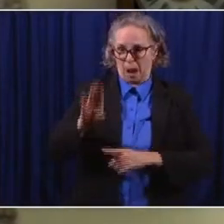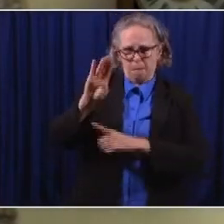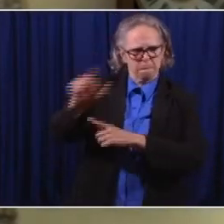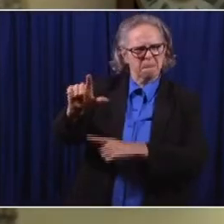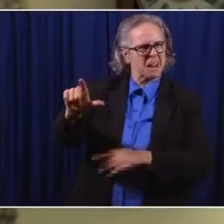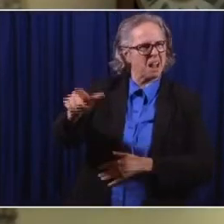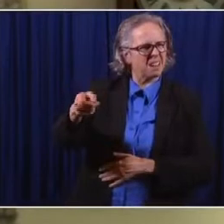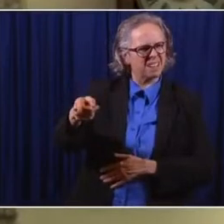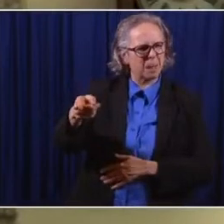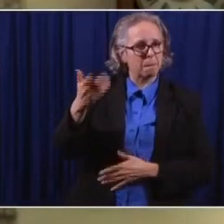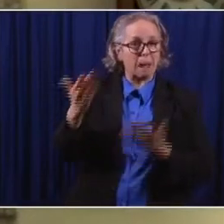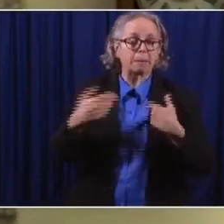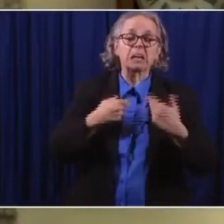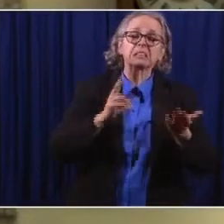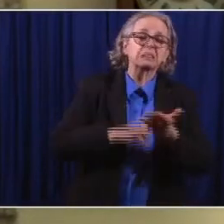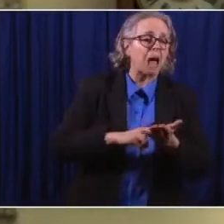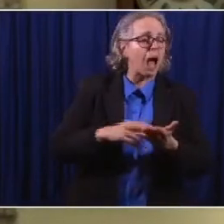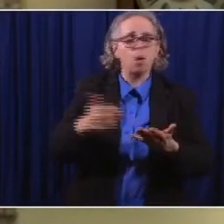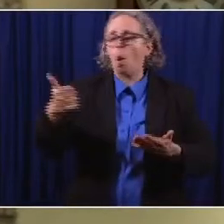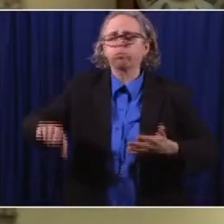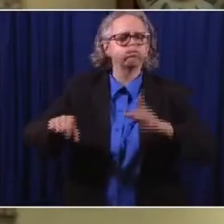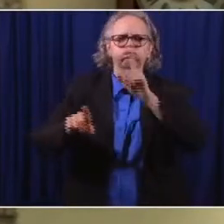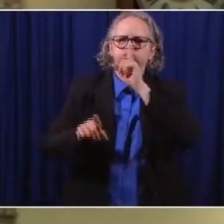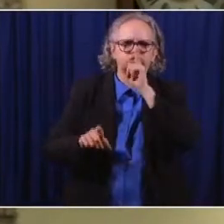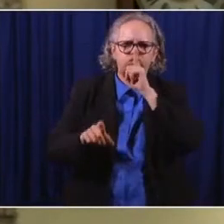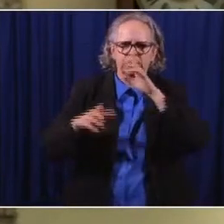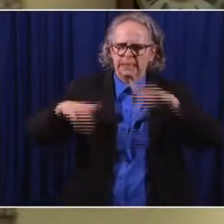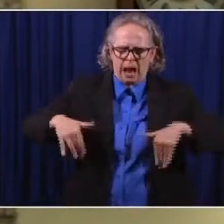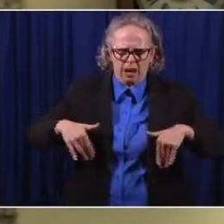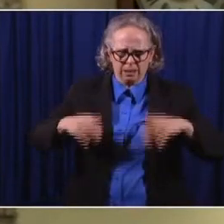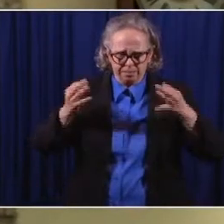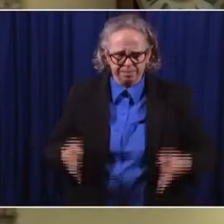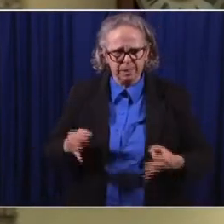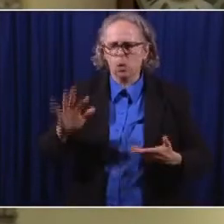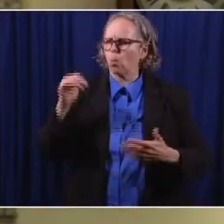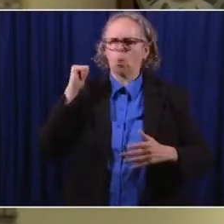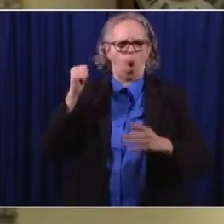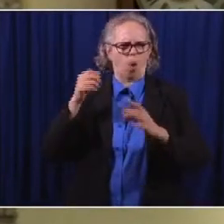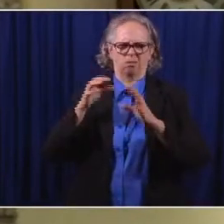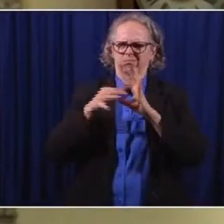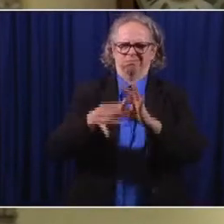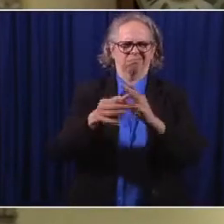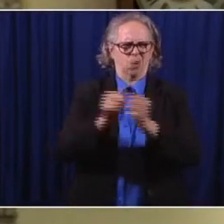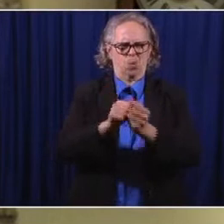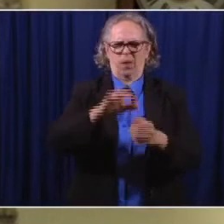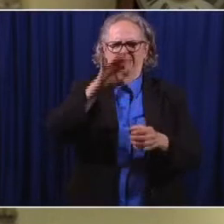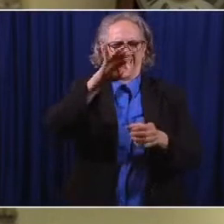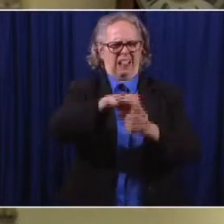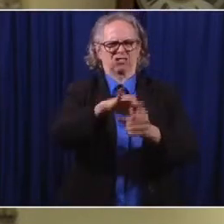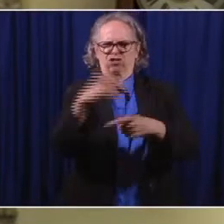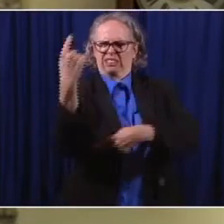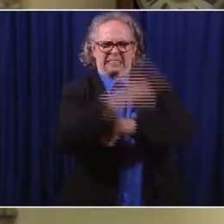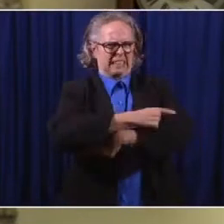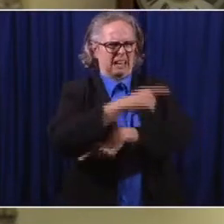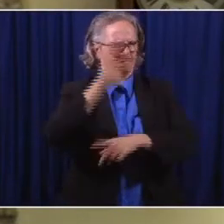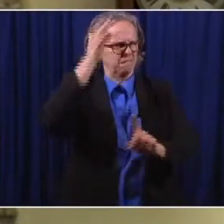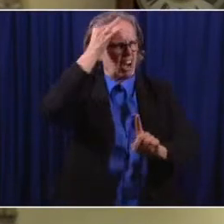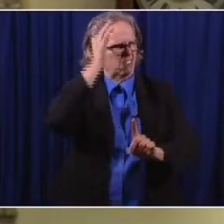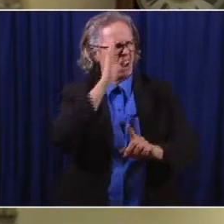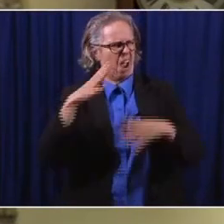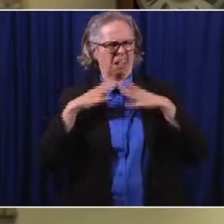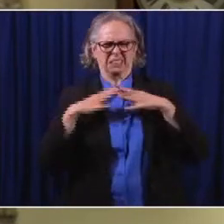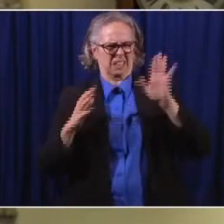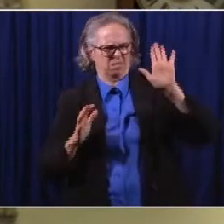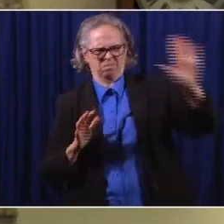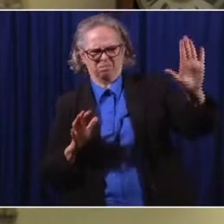but it's not going to impact in any way what I do in regard to this election